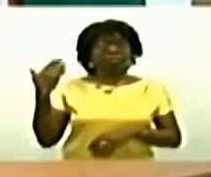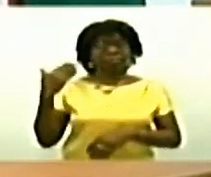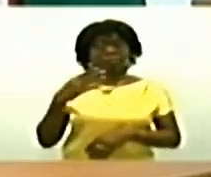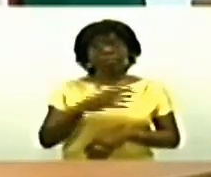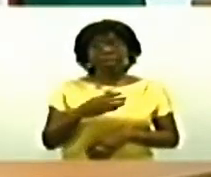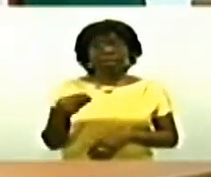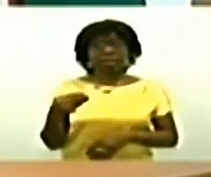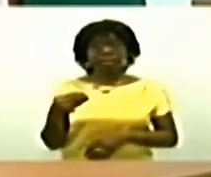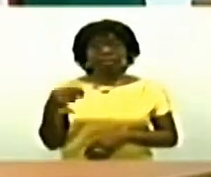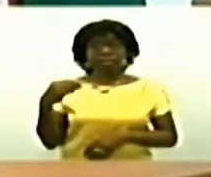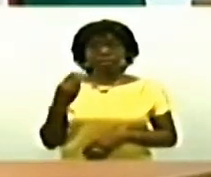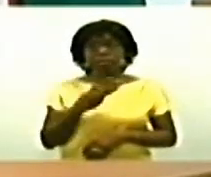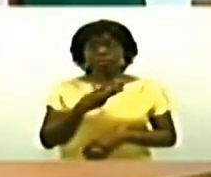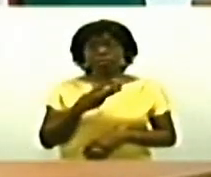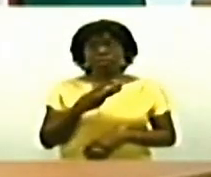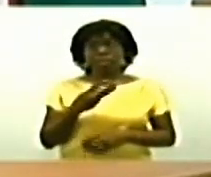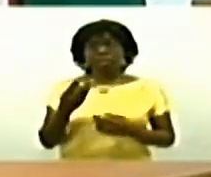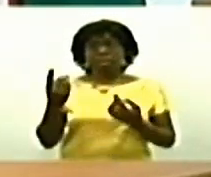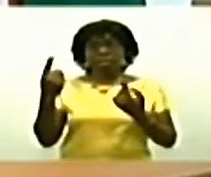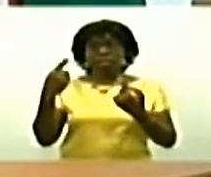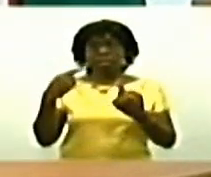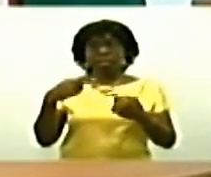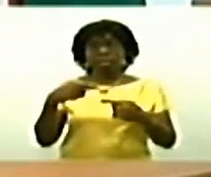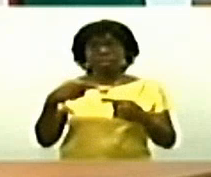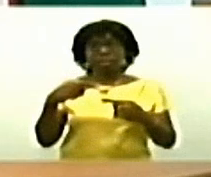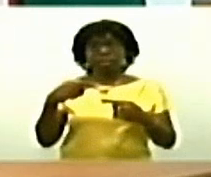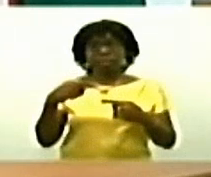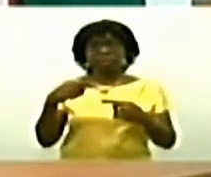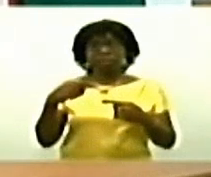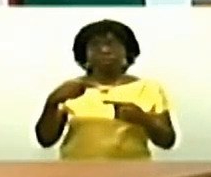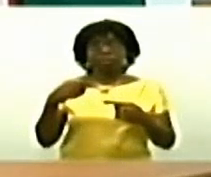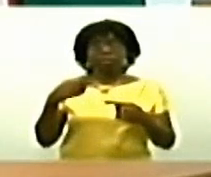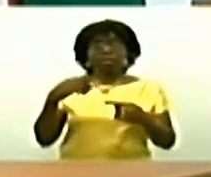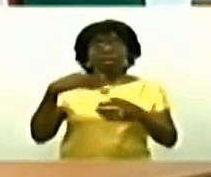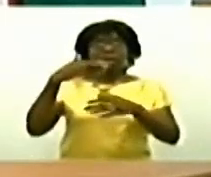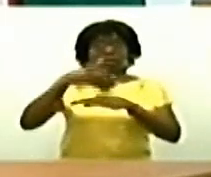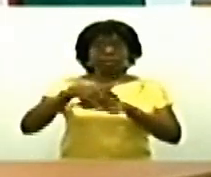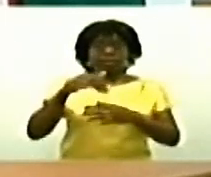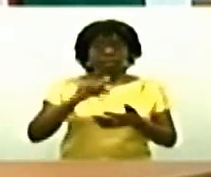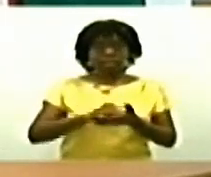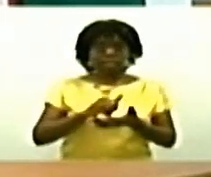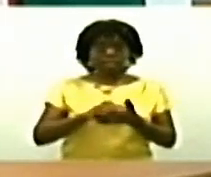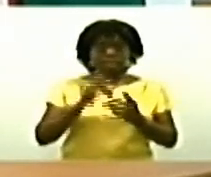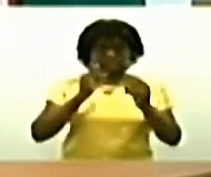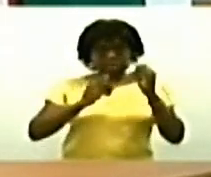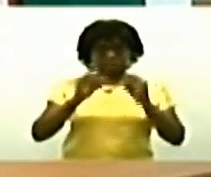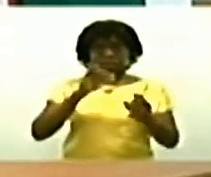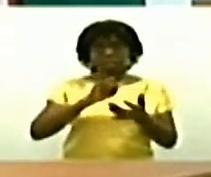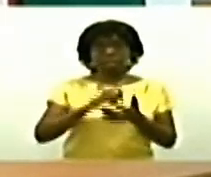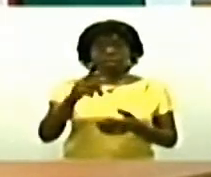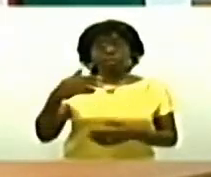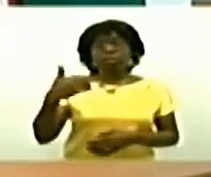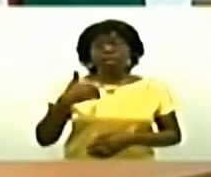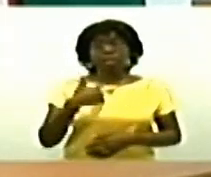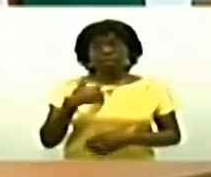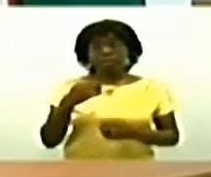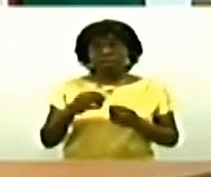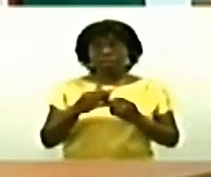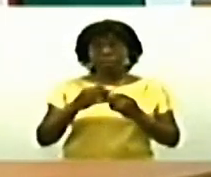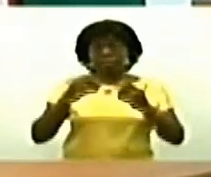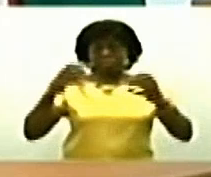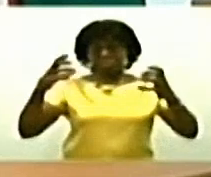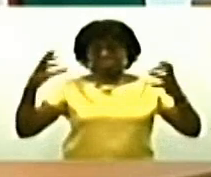And we came to the conclusion after that interview, Judd, that you have a whole